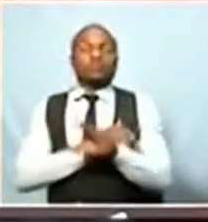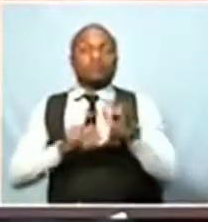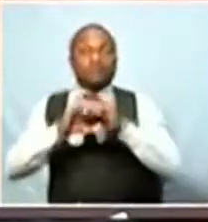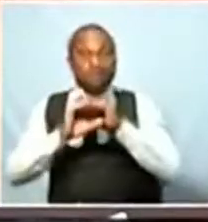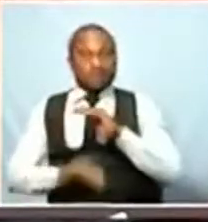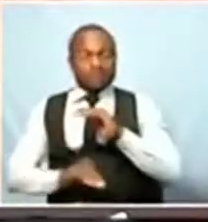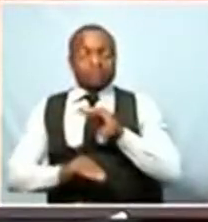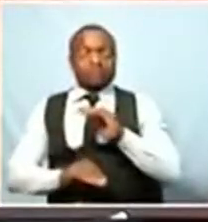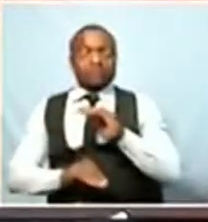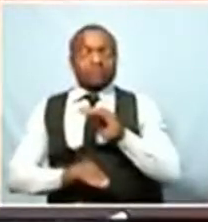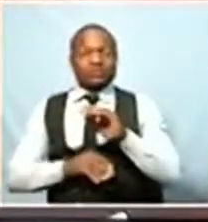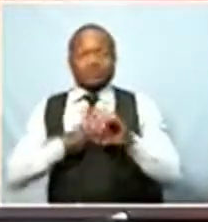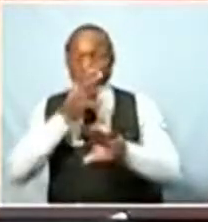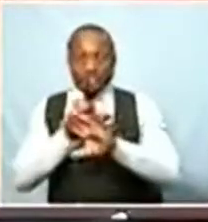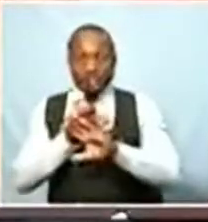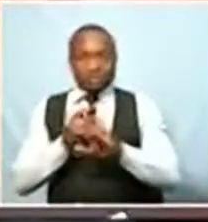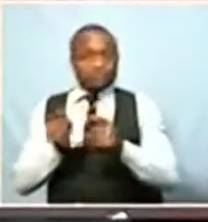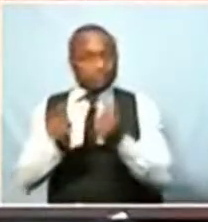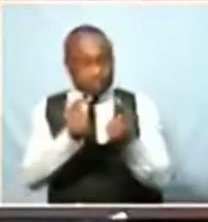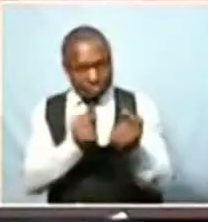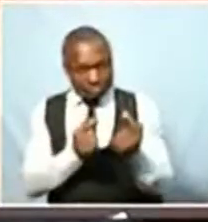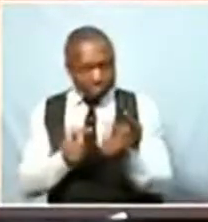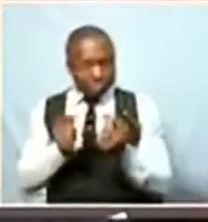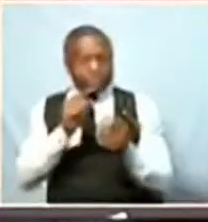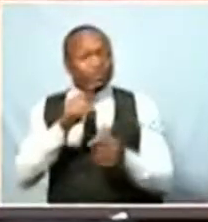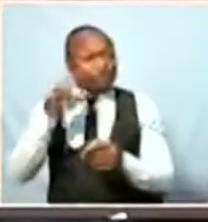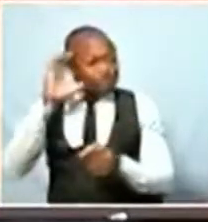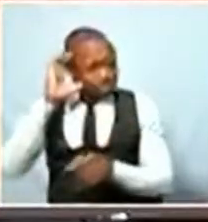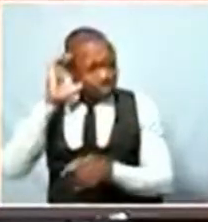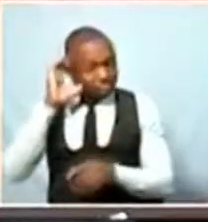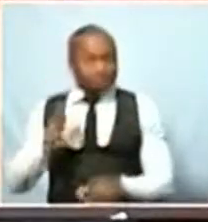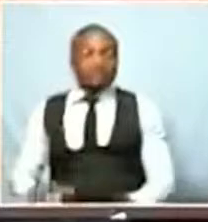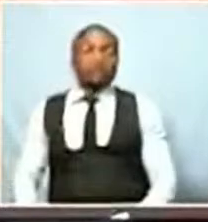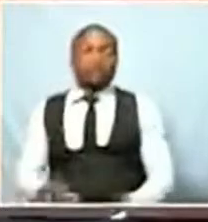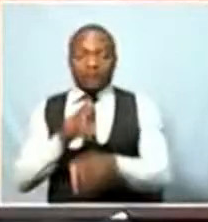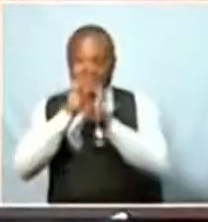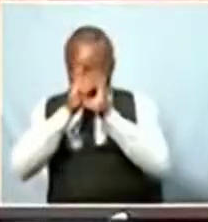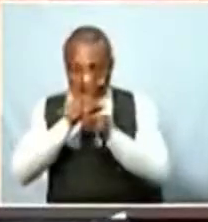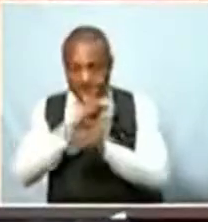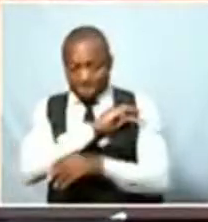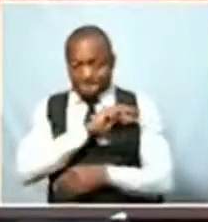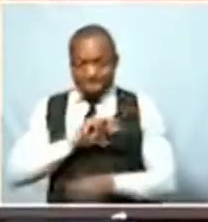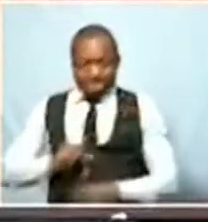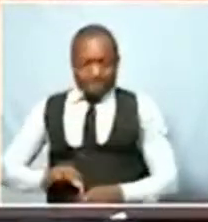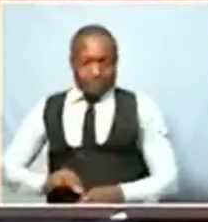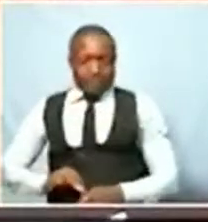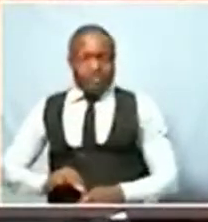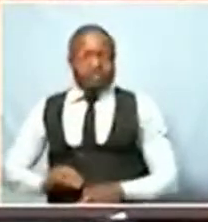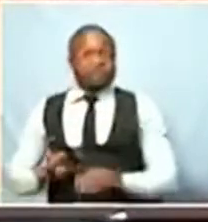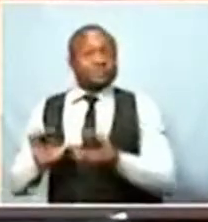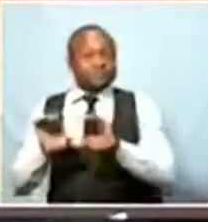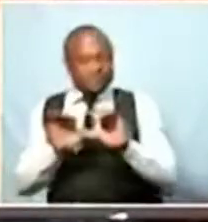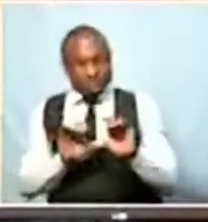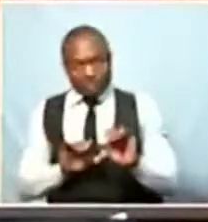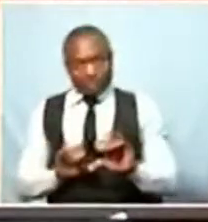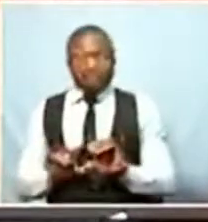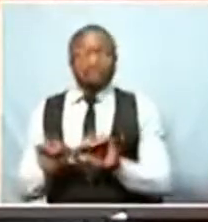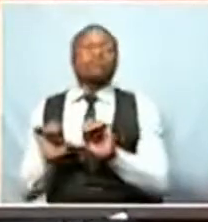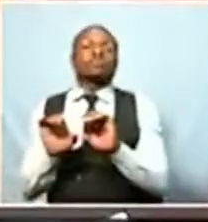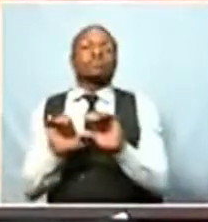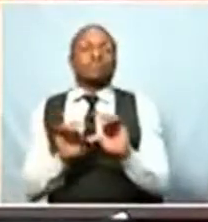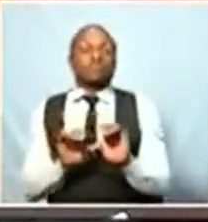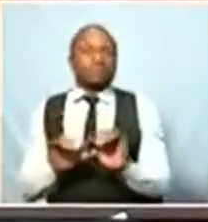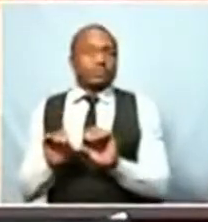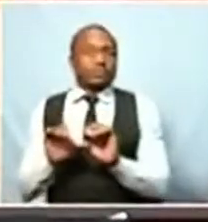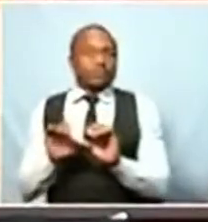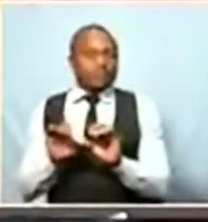constrained circumstances? Like you heard from the Honourable Member, we did tell